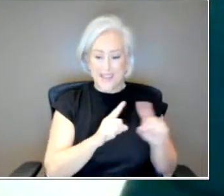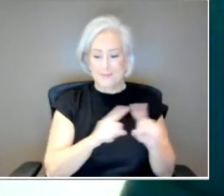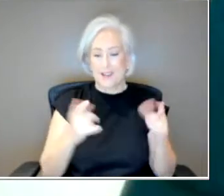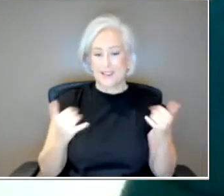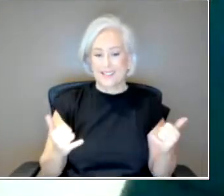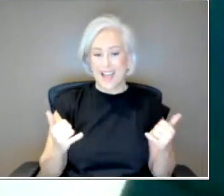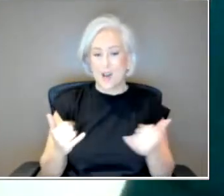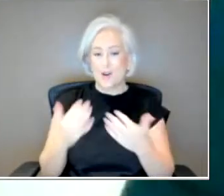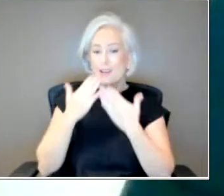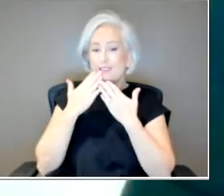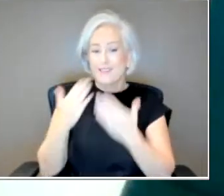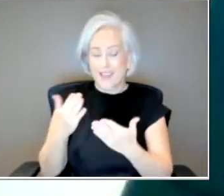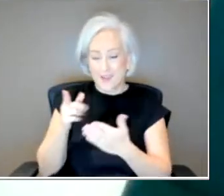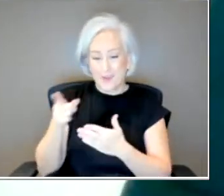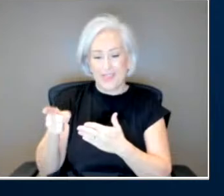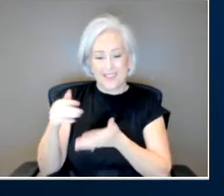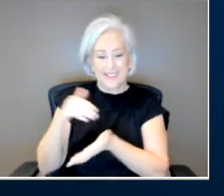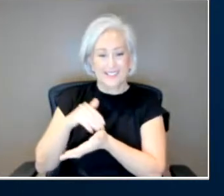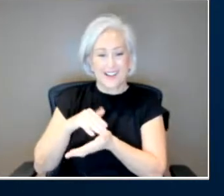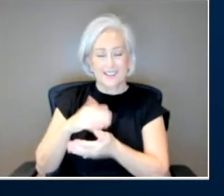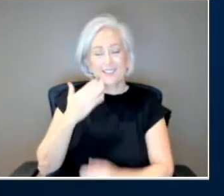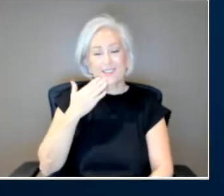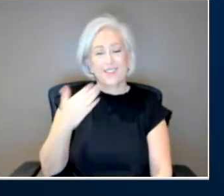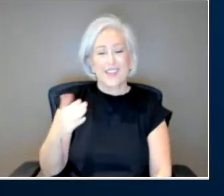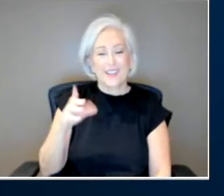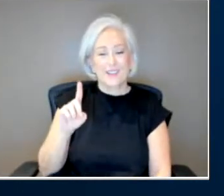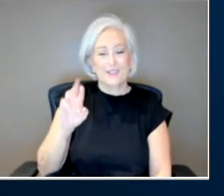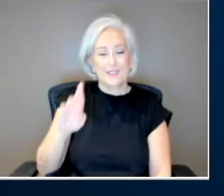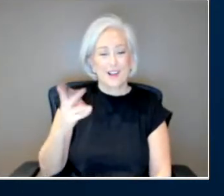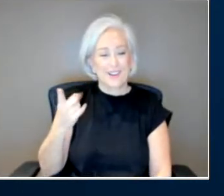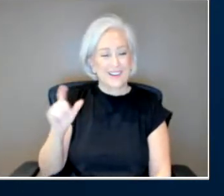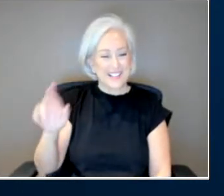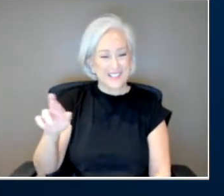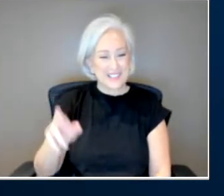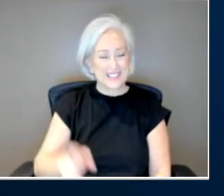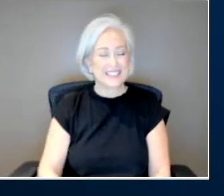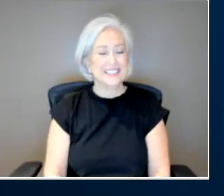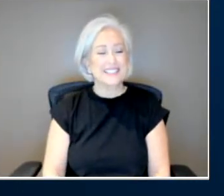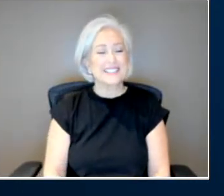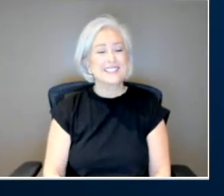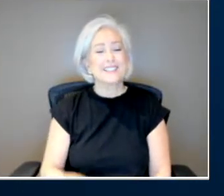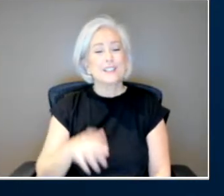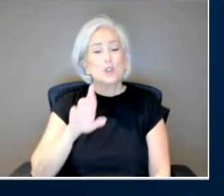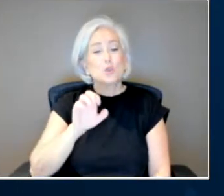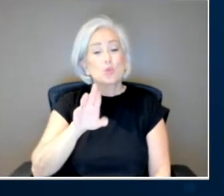Dr. Custer. I really appreciate that. Robert?